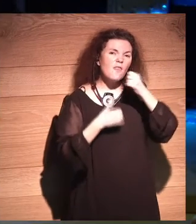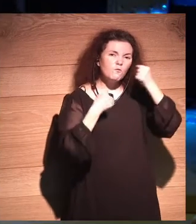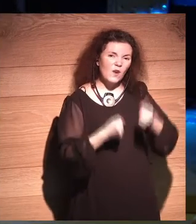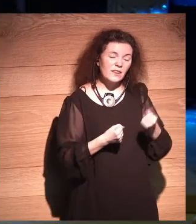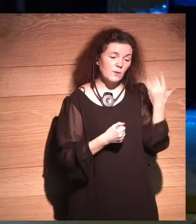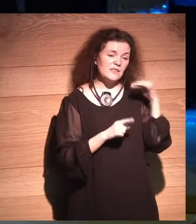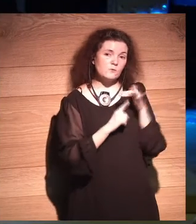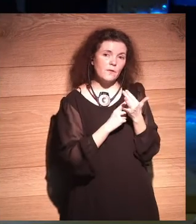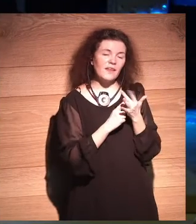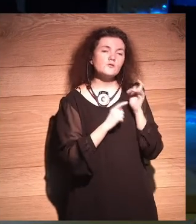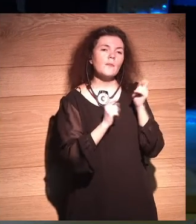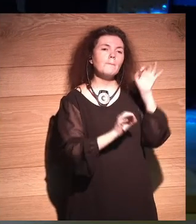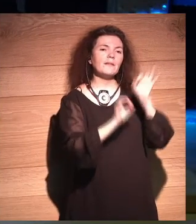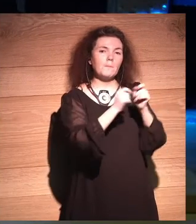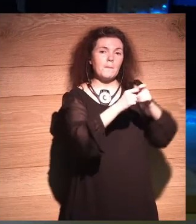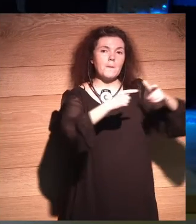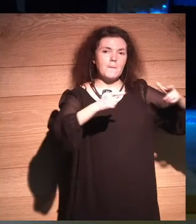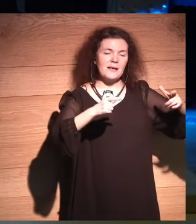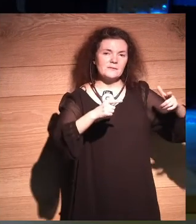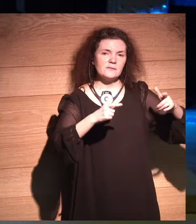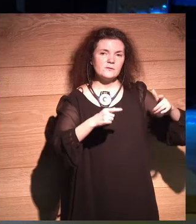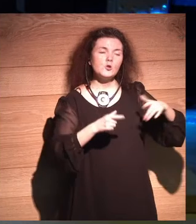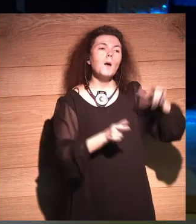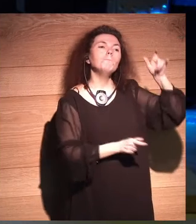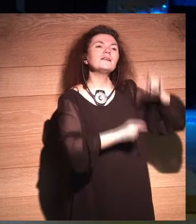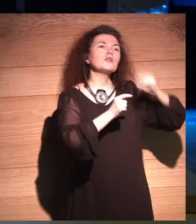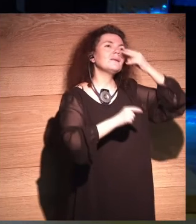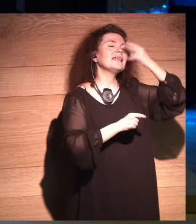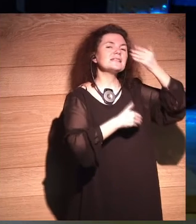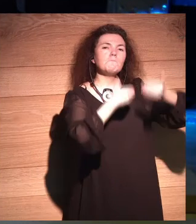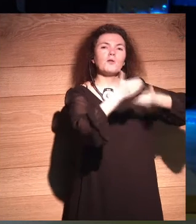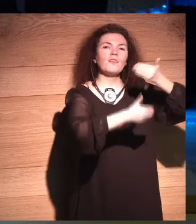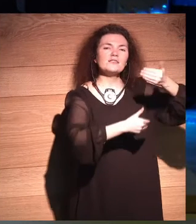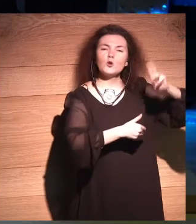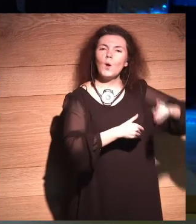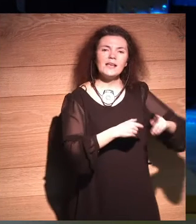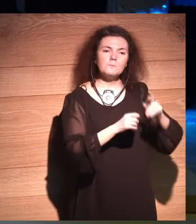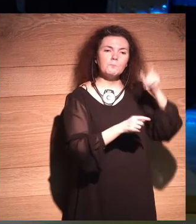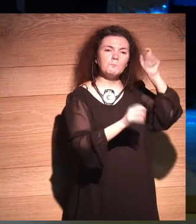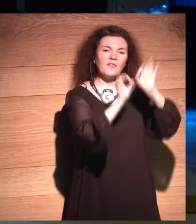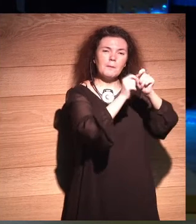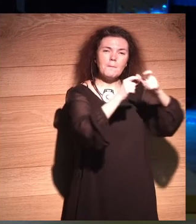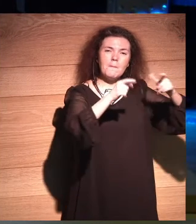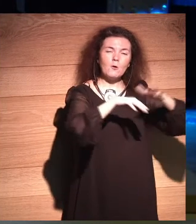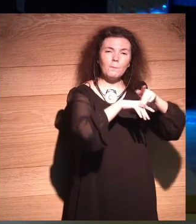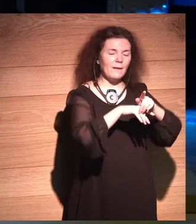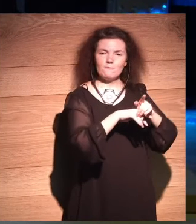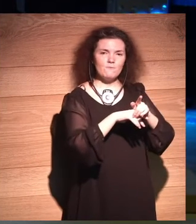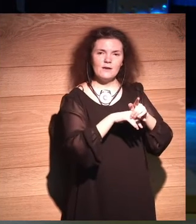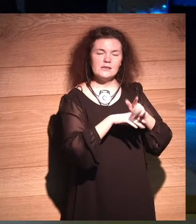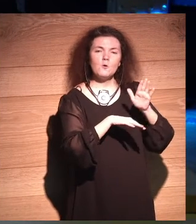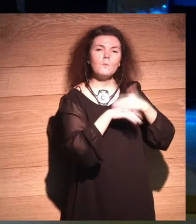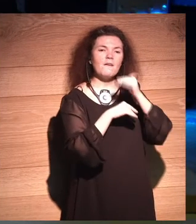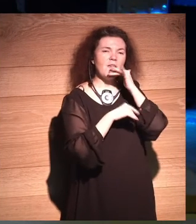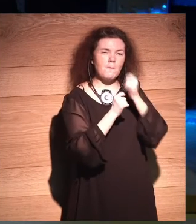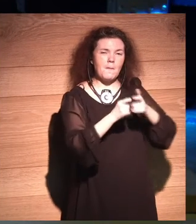are not interested in the process, who are actually dangerous, who are truly dangerous for the process. This